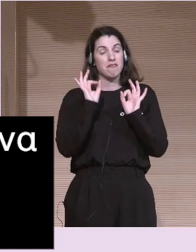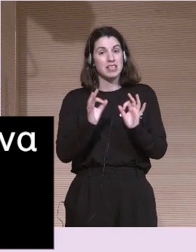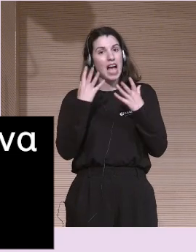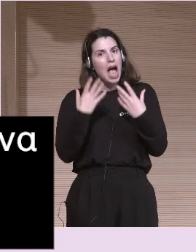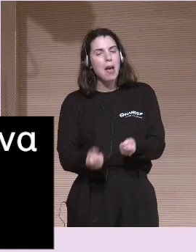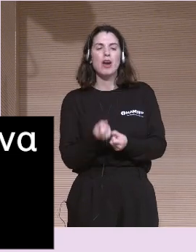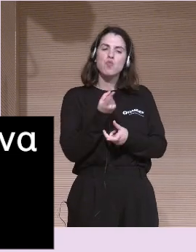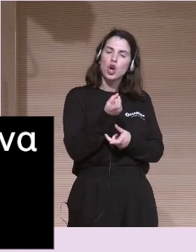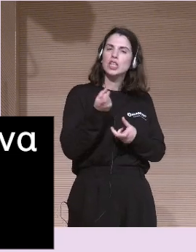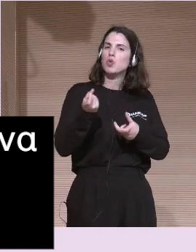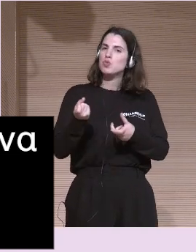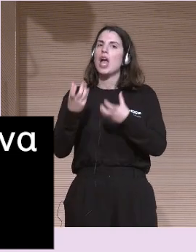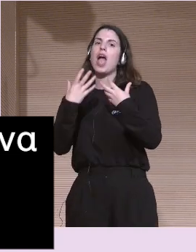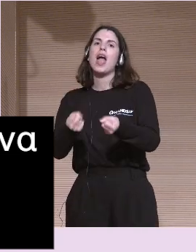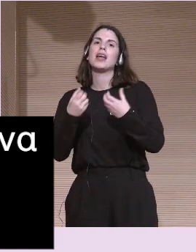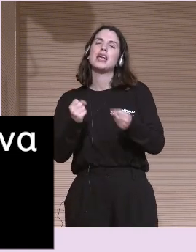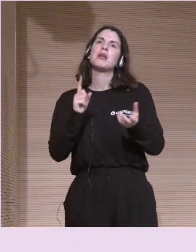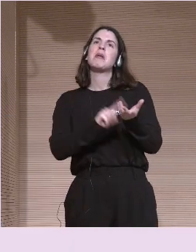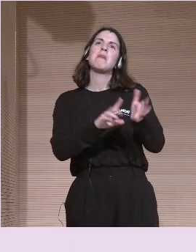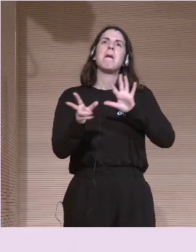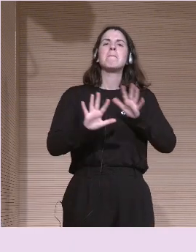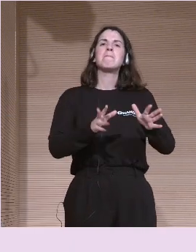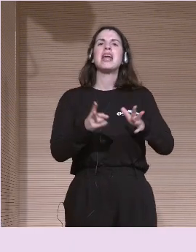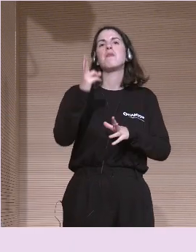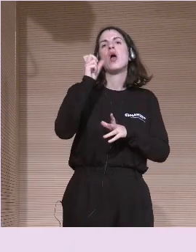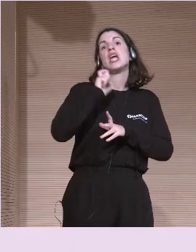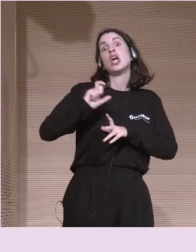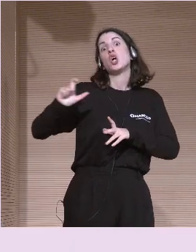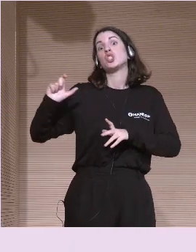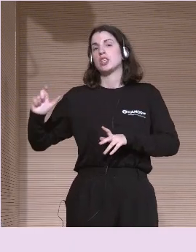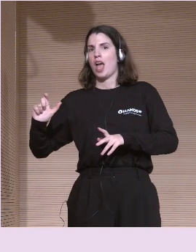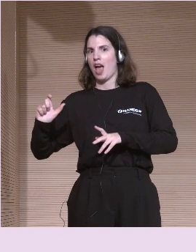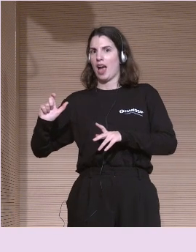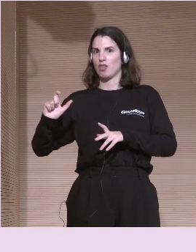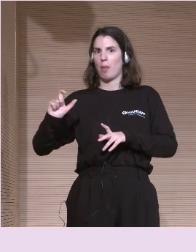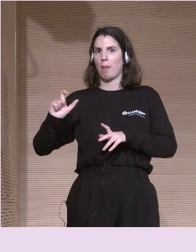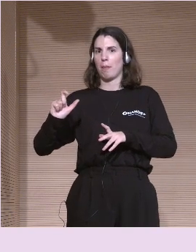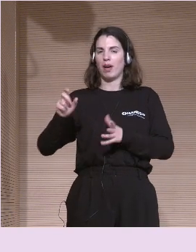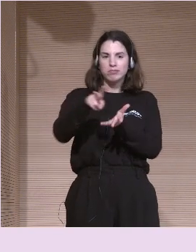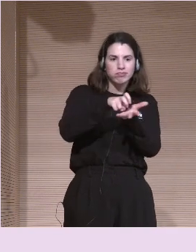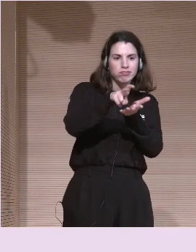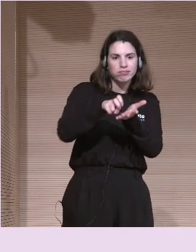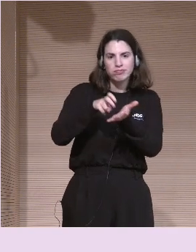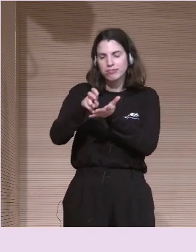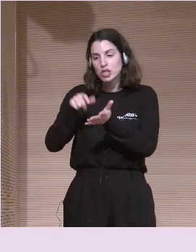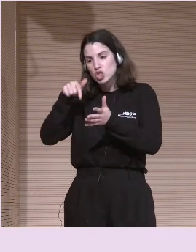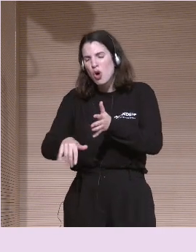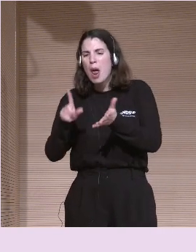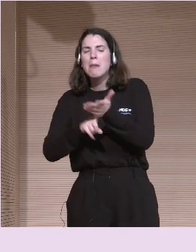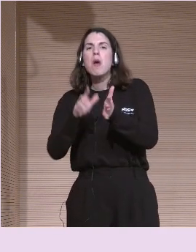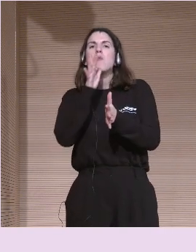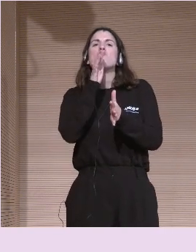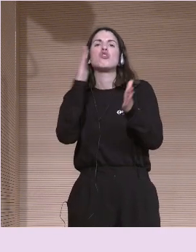big capital sum. We've got to raise £20 million. We've got to find a new temporary home between now and then. And there's lots of